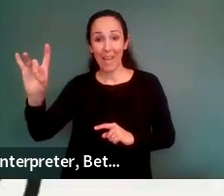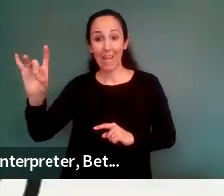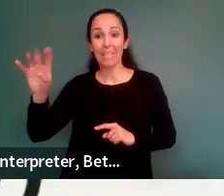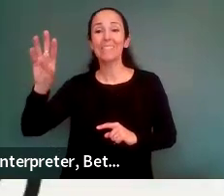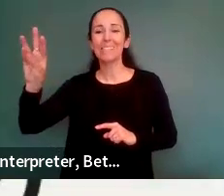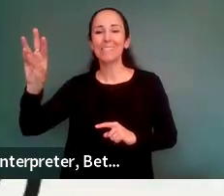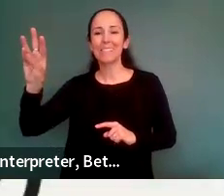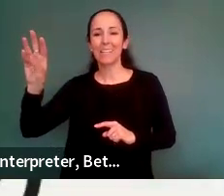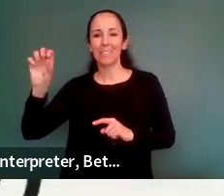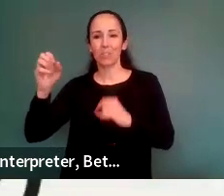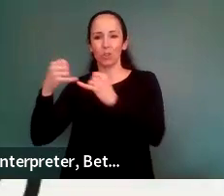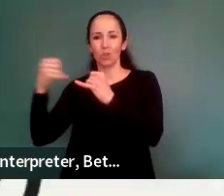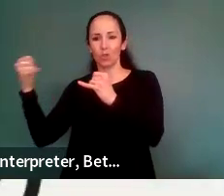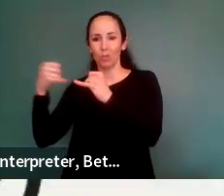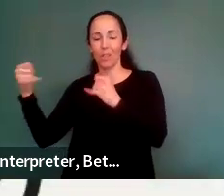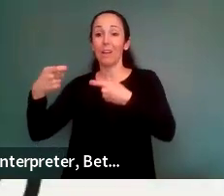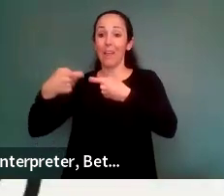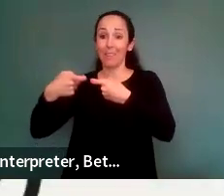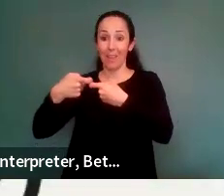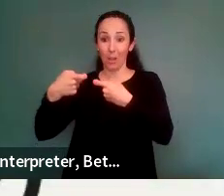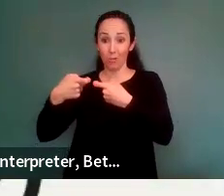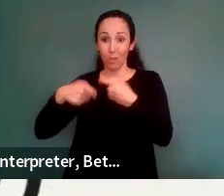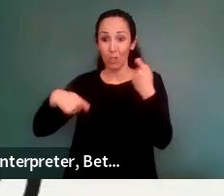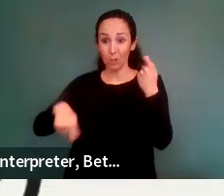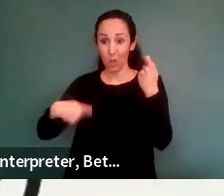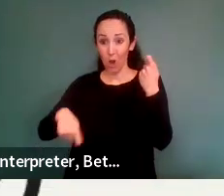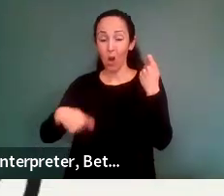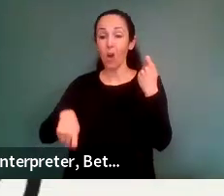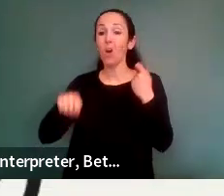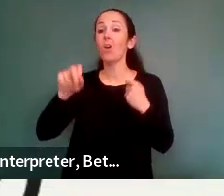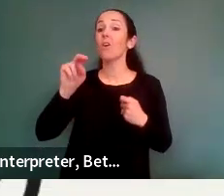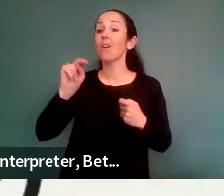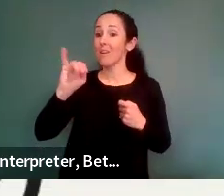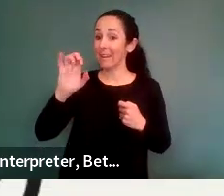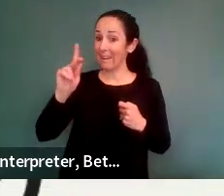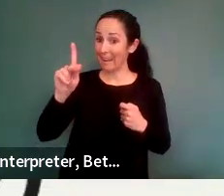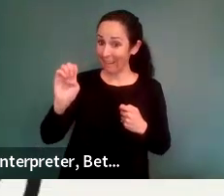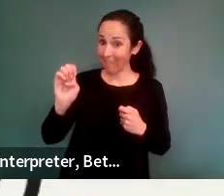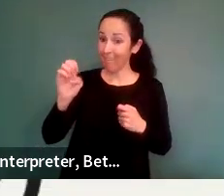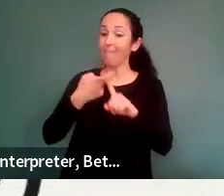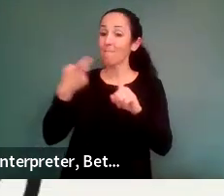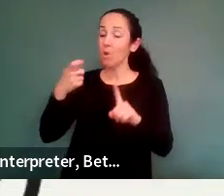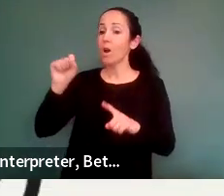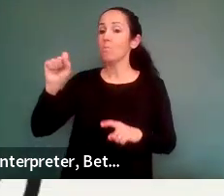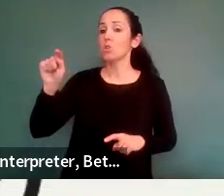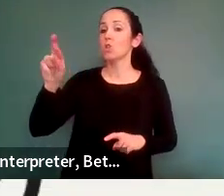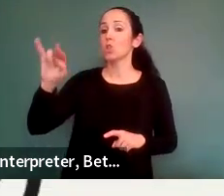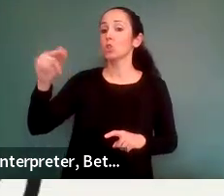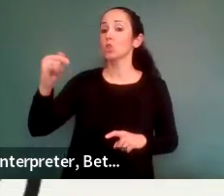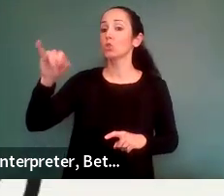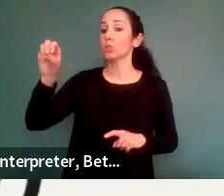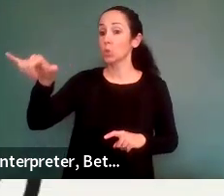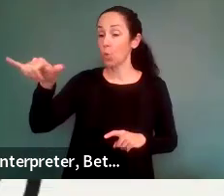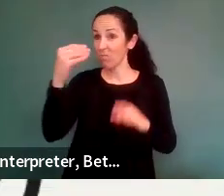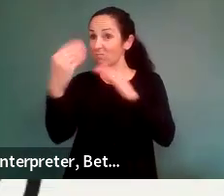6-string electric guitar strings, nickel wound, from String Joy, and the box is blue and white. So you're giving the